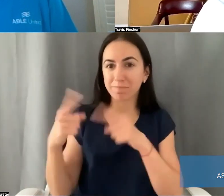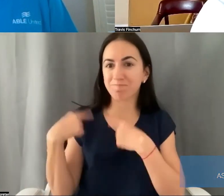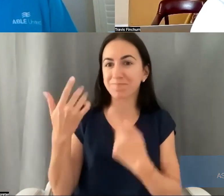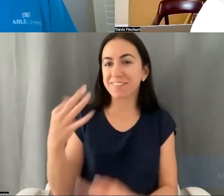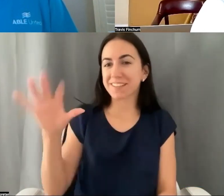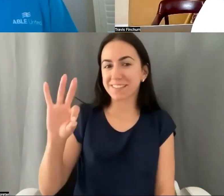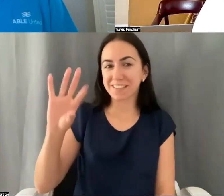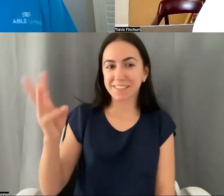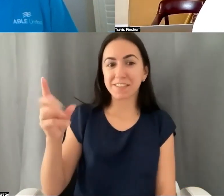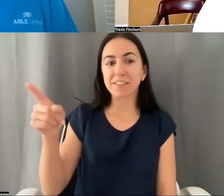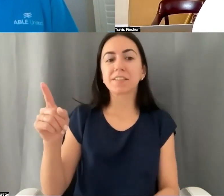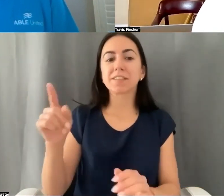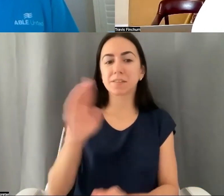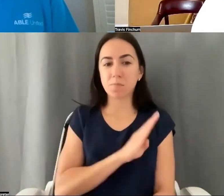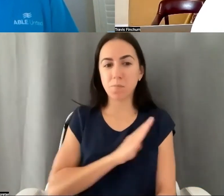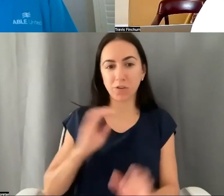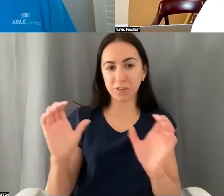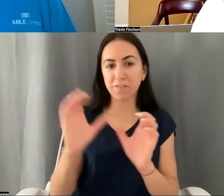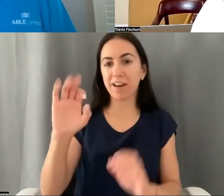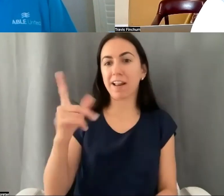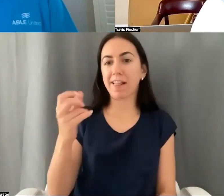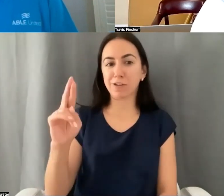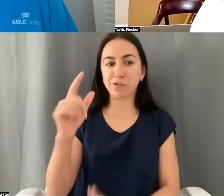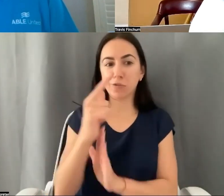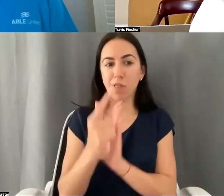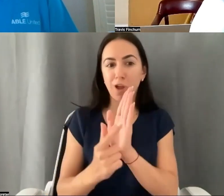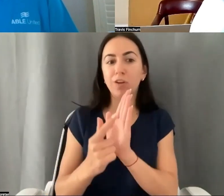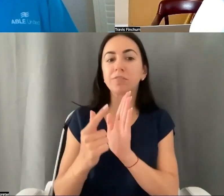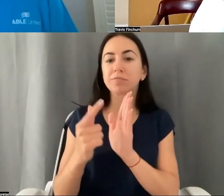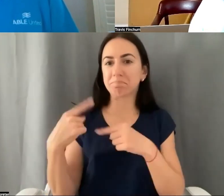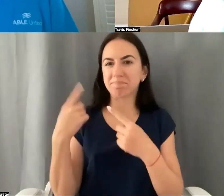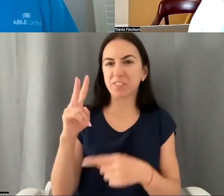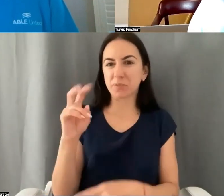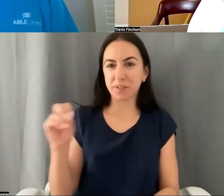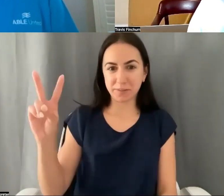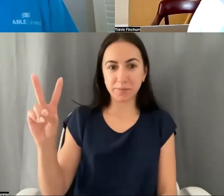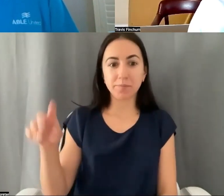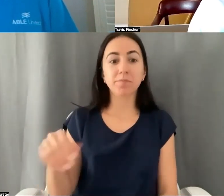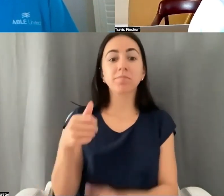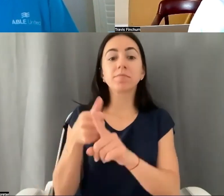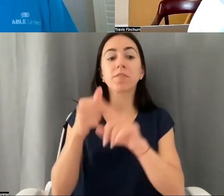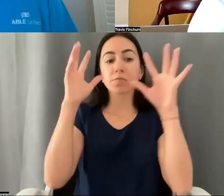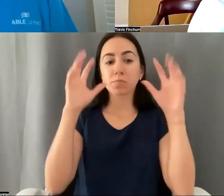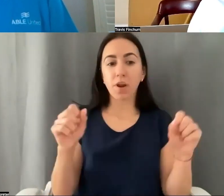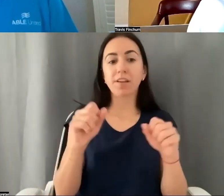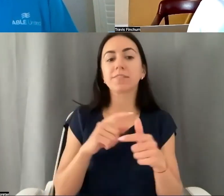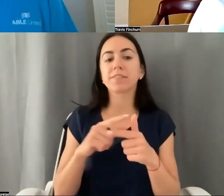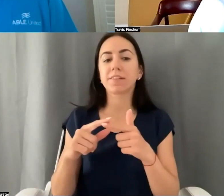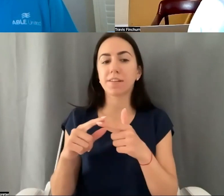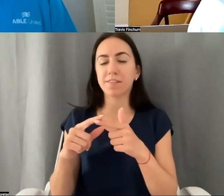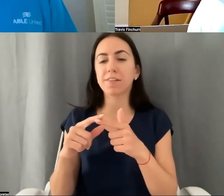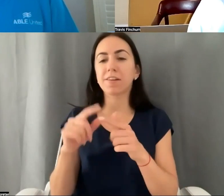a board-certified elder law attorney since 2002. He is president and founder of the law firm Special Needs